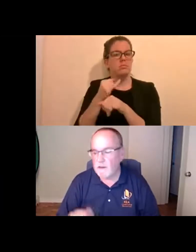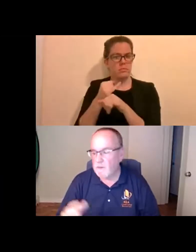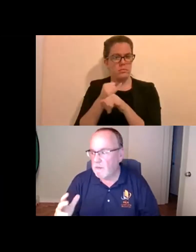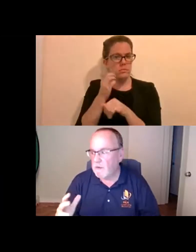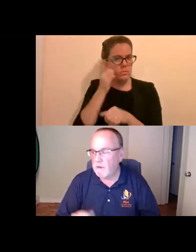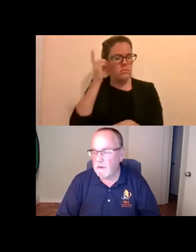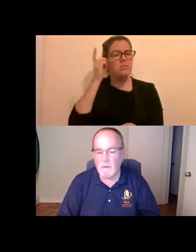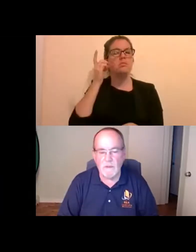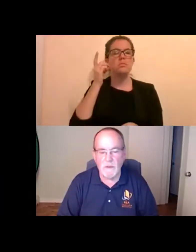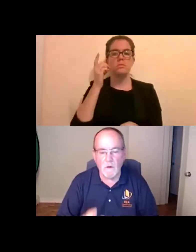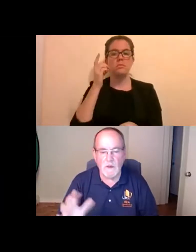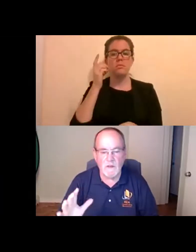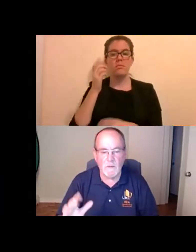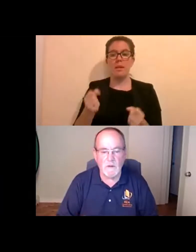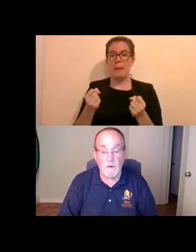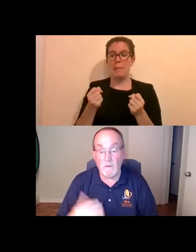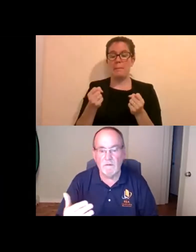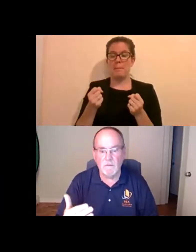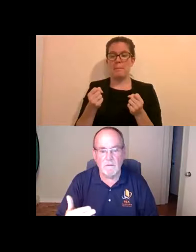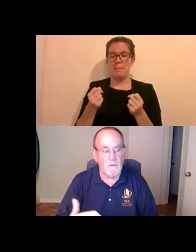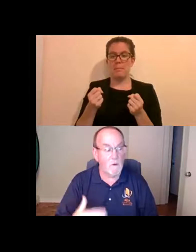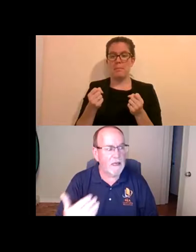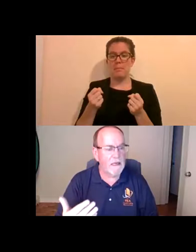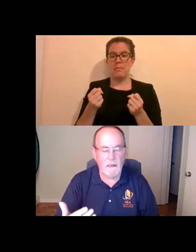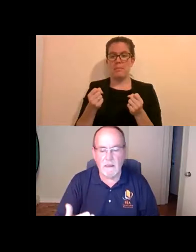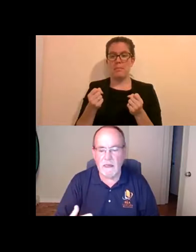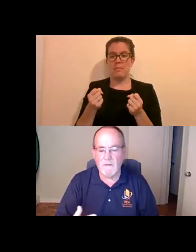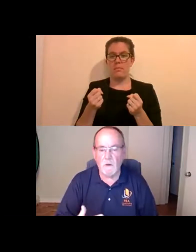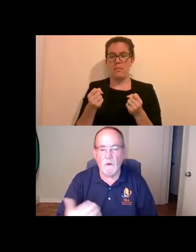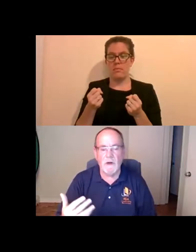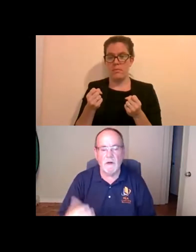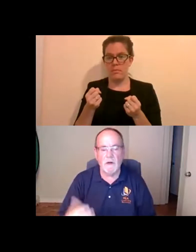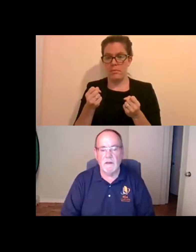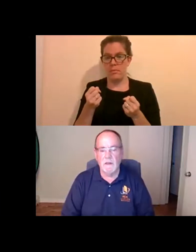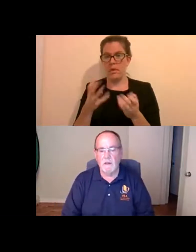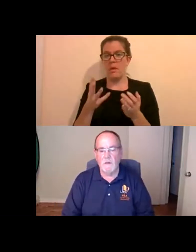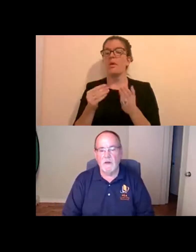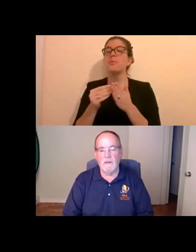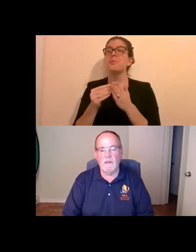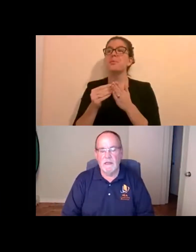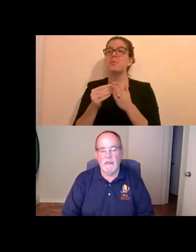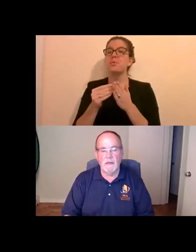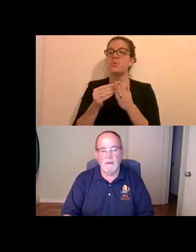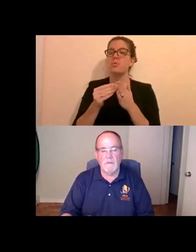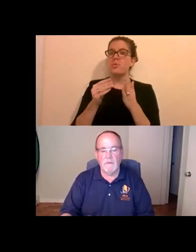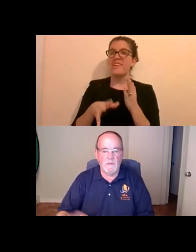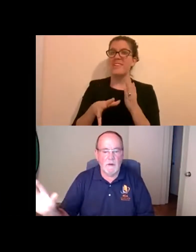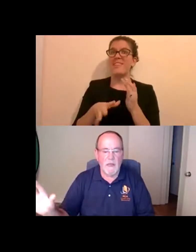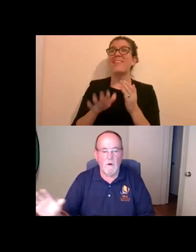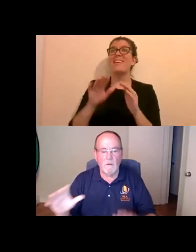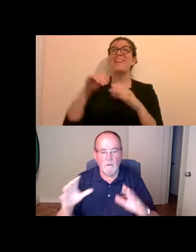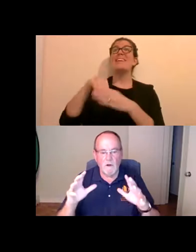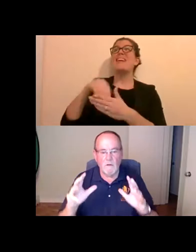all the people who were the oralists, for the most part, if you were lucky and didn't have a dorm parent who was,